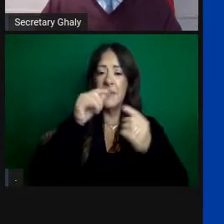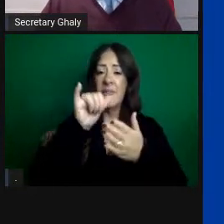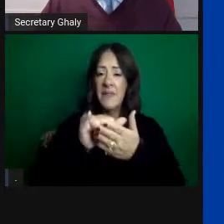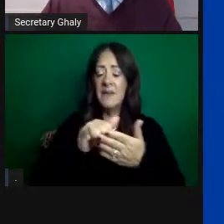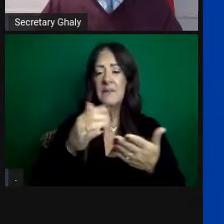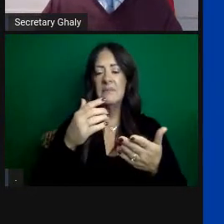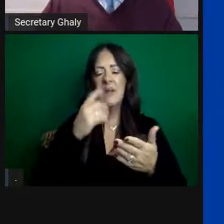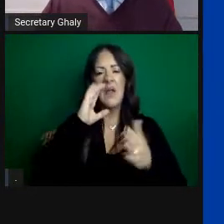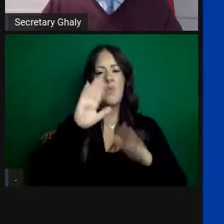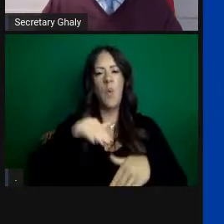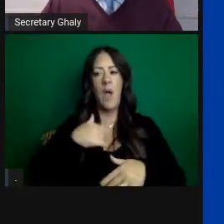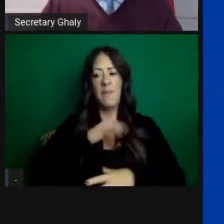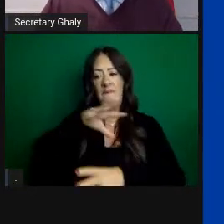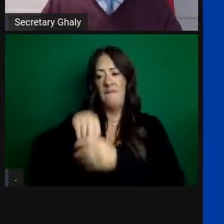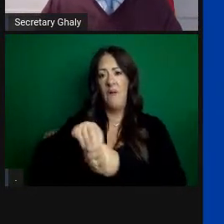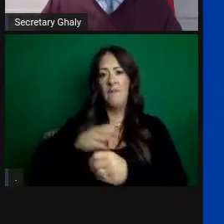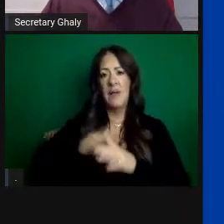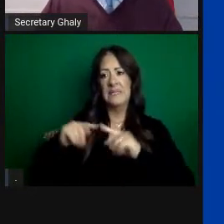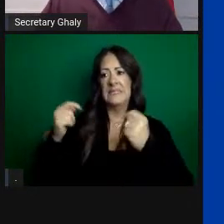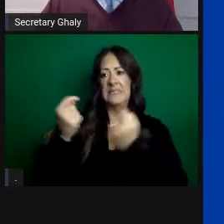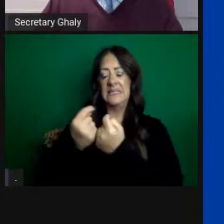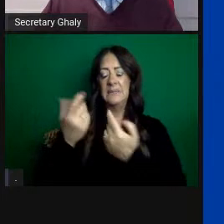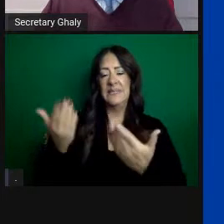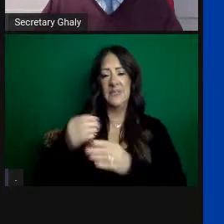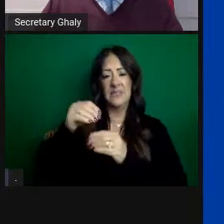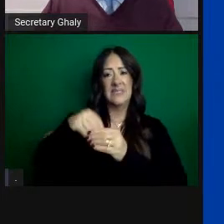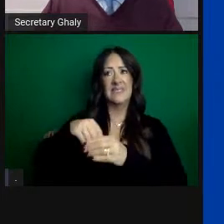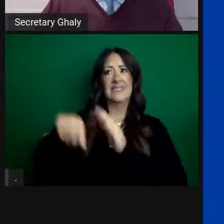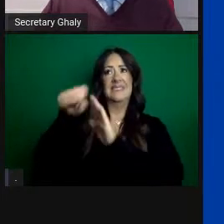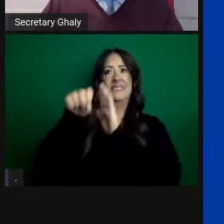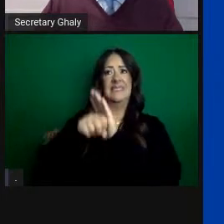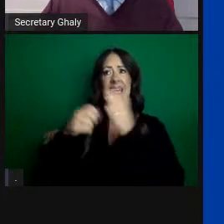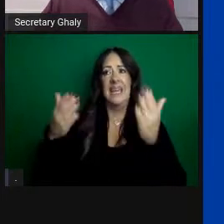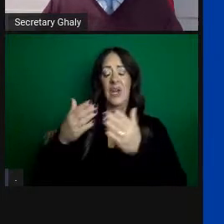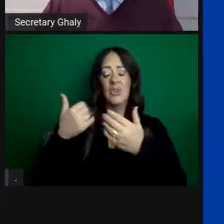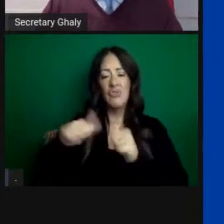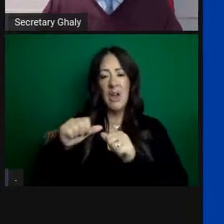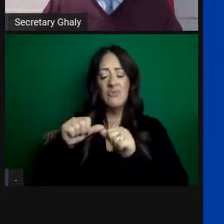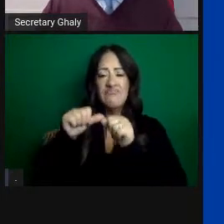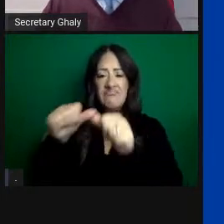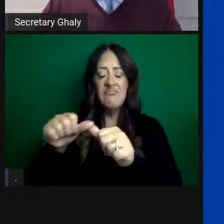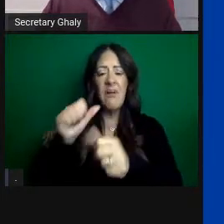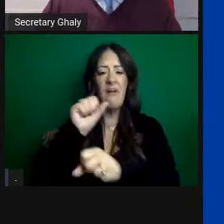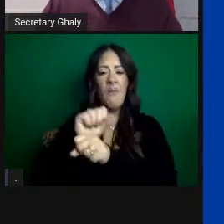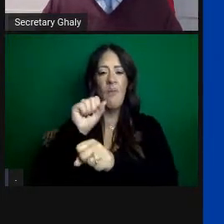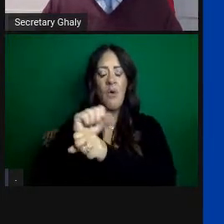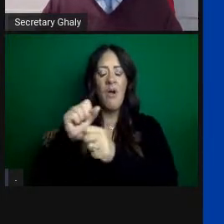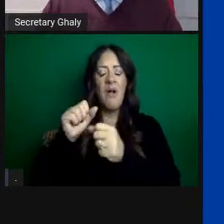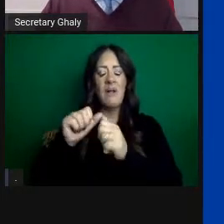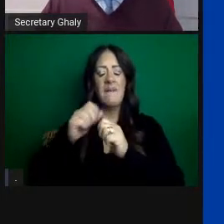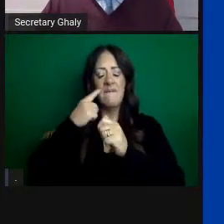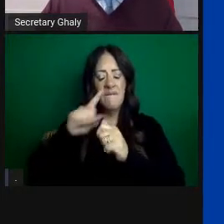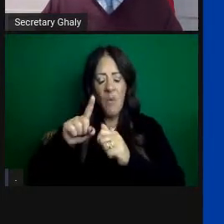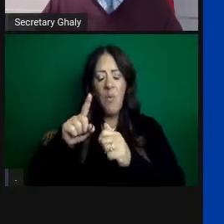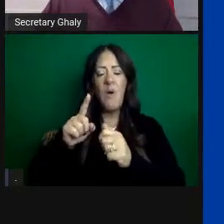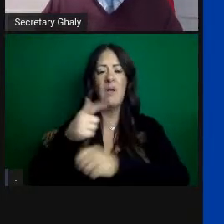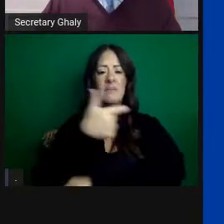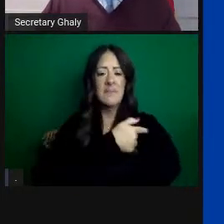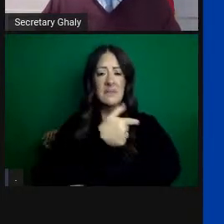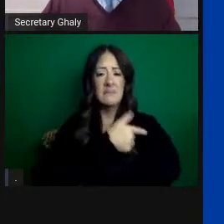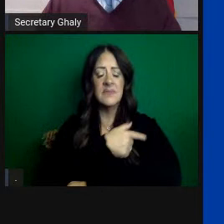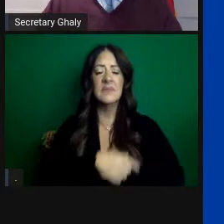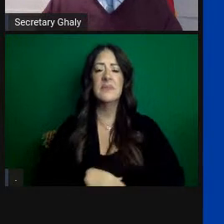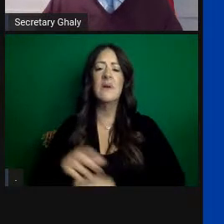effort that I've been a part of, our team at the state, not just in public health or health and human services, but broadly the work